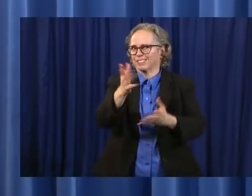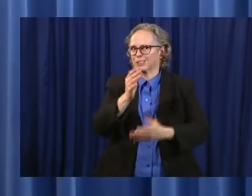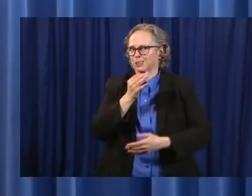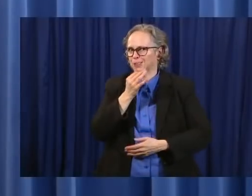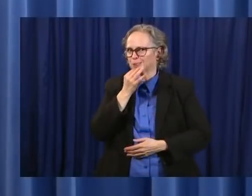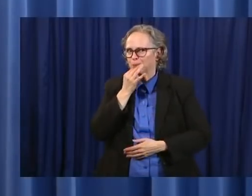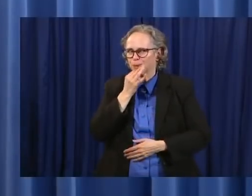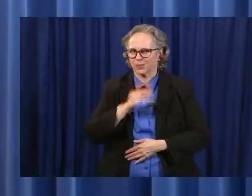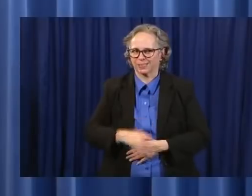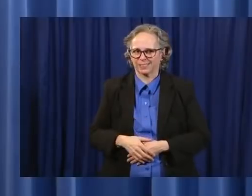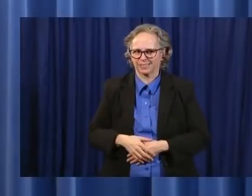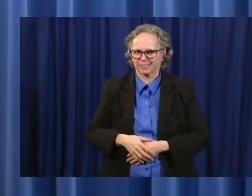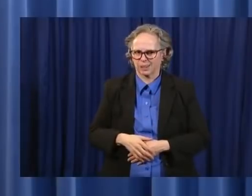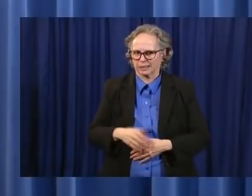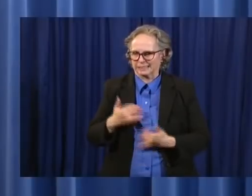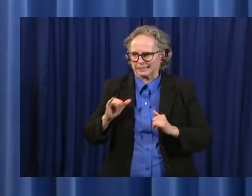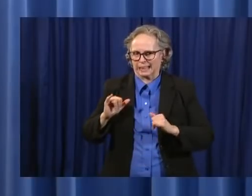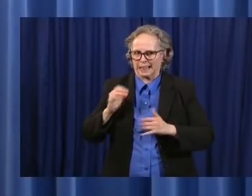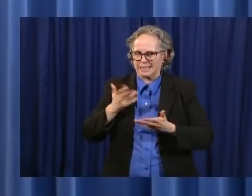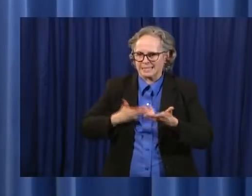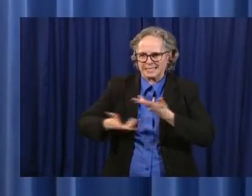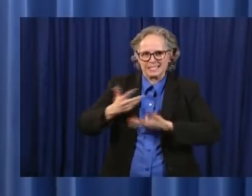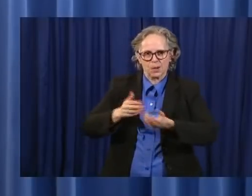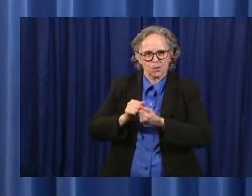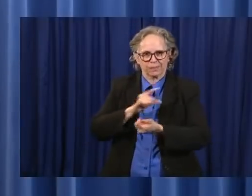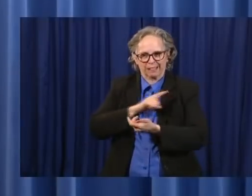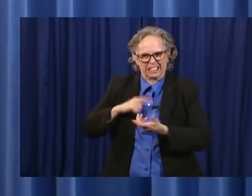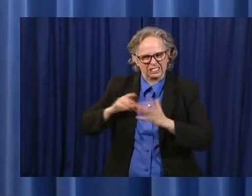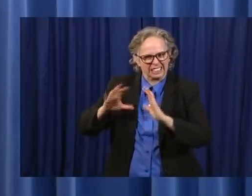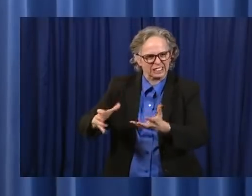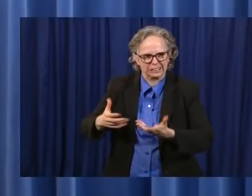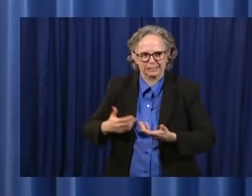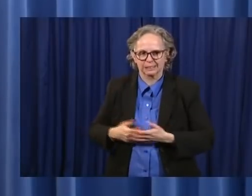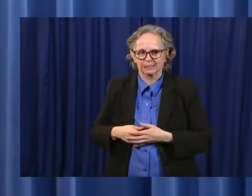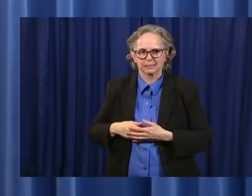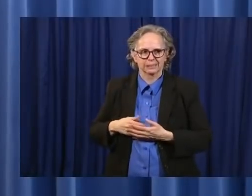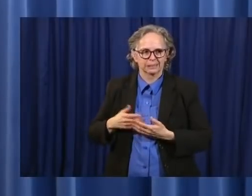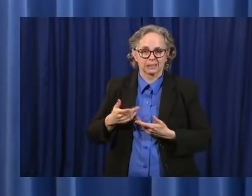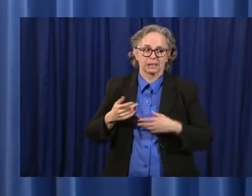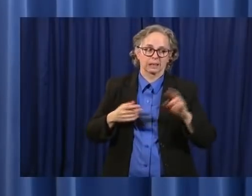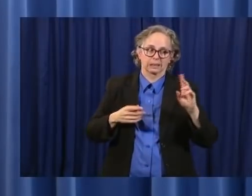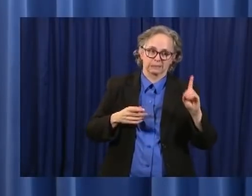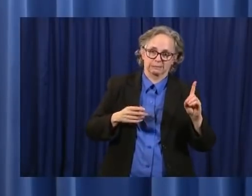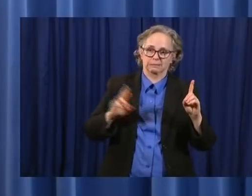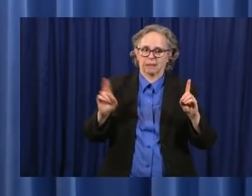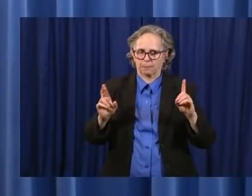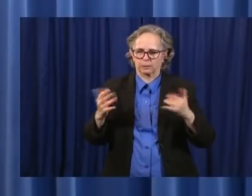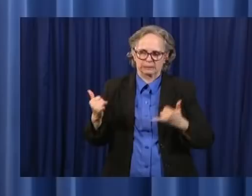working with the state legislature of both parties, and we're going to continue to do that.